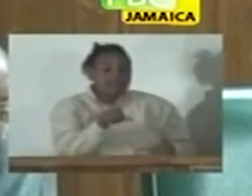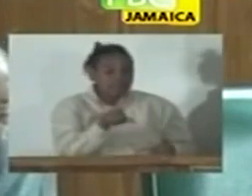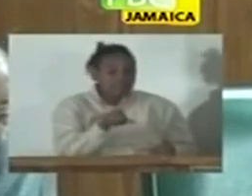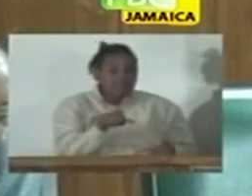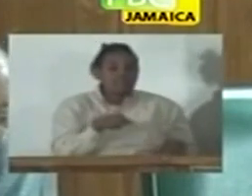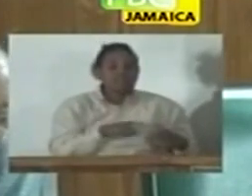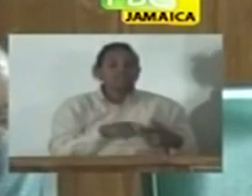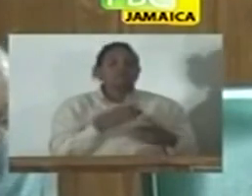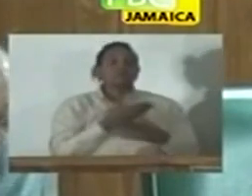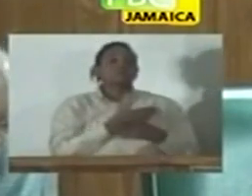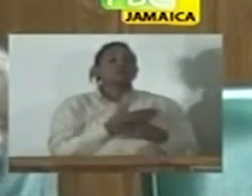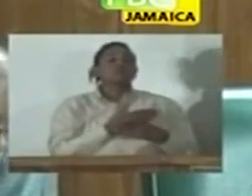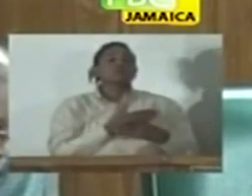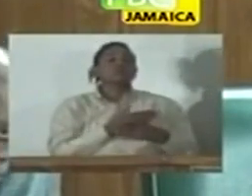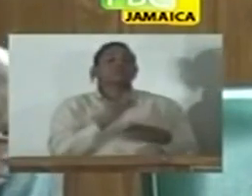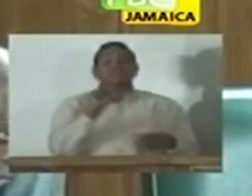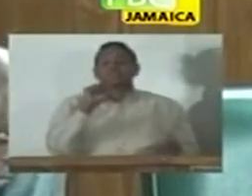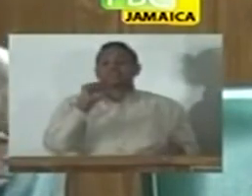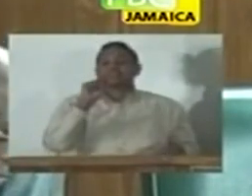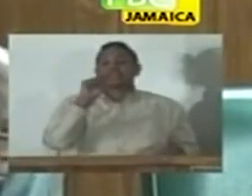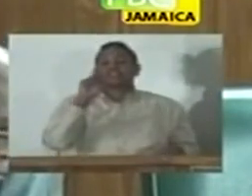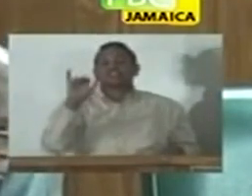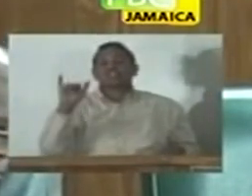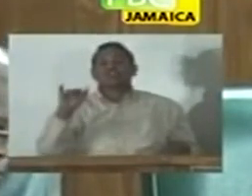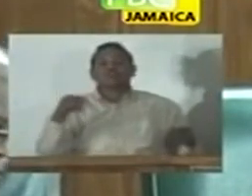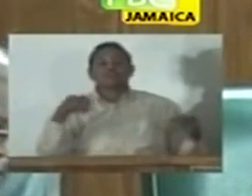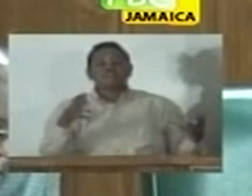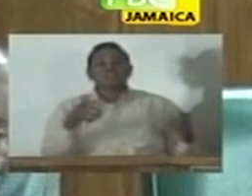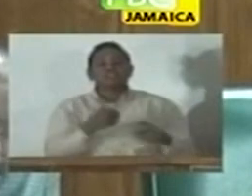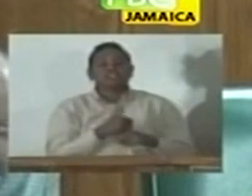between the statutory provision as to